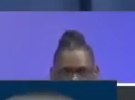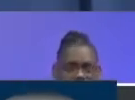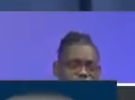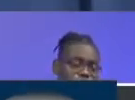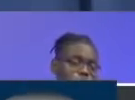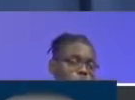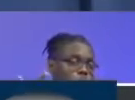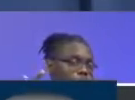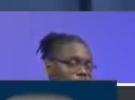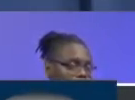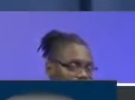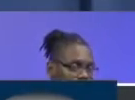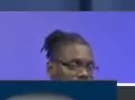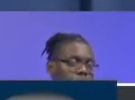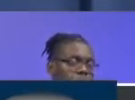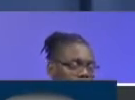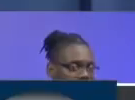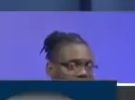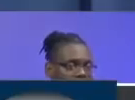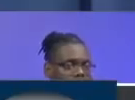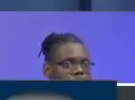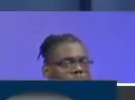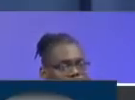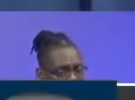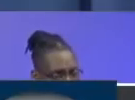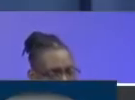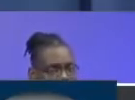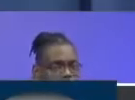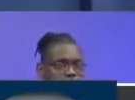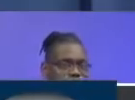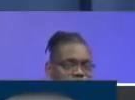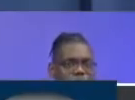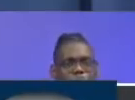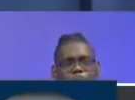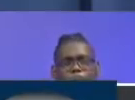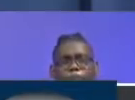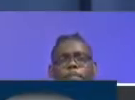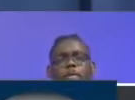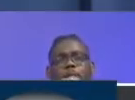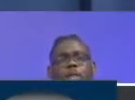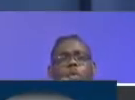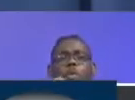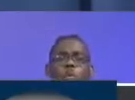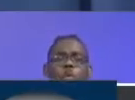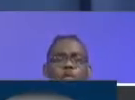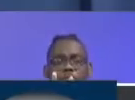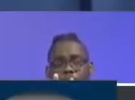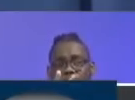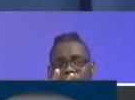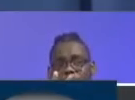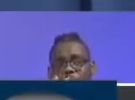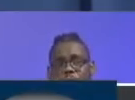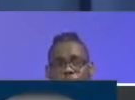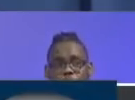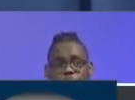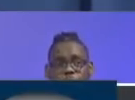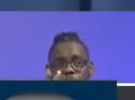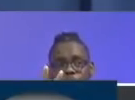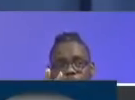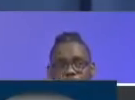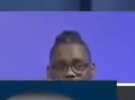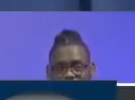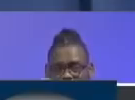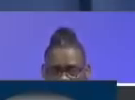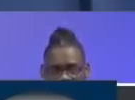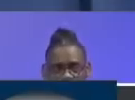use license called Covovax. It is a vaccine being produced by the Serum Institute of